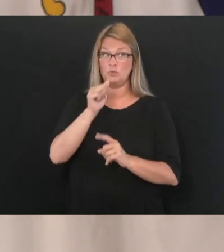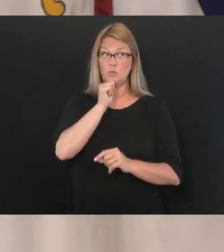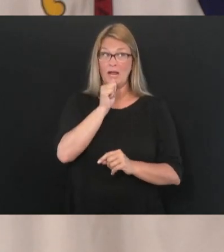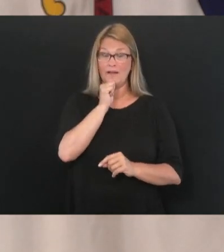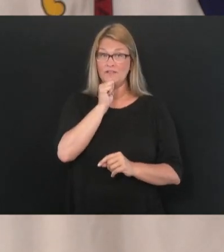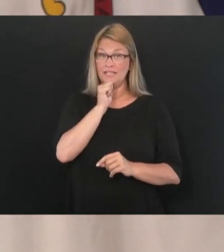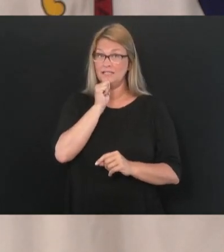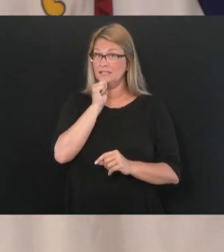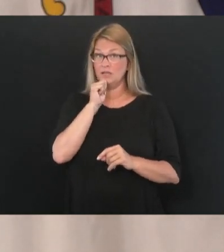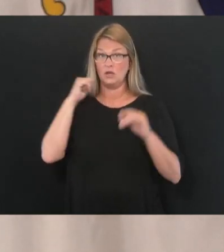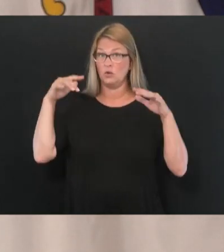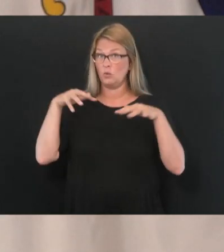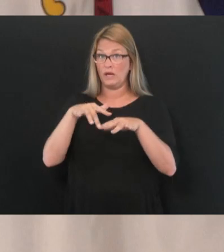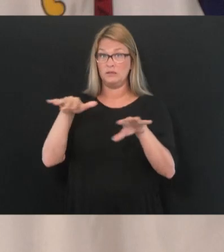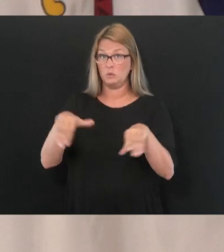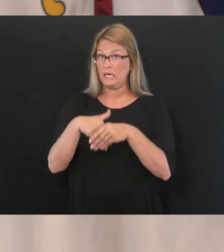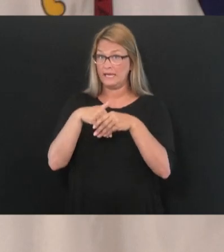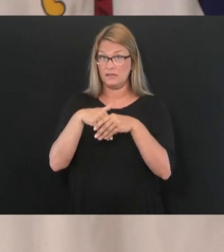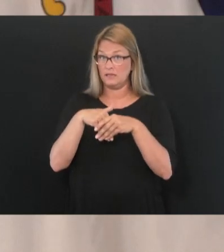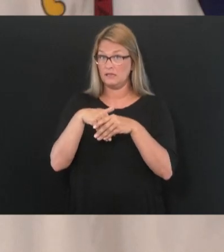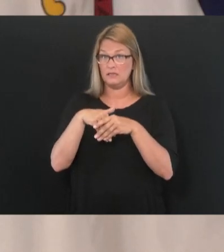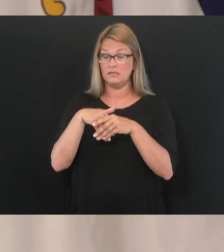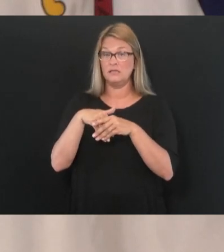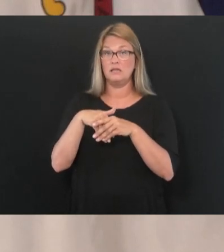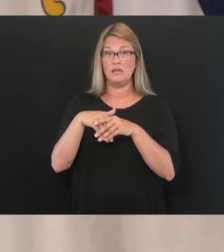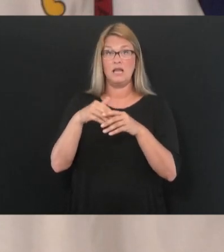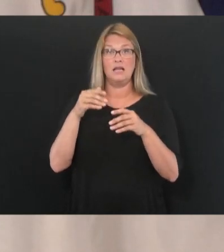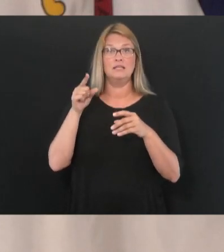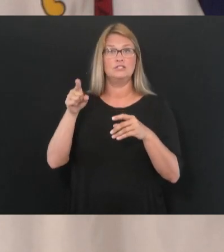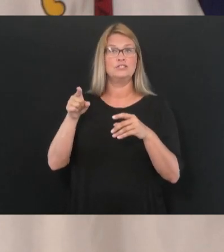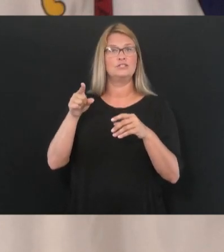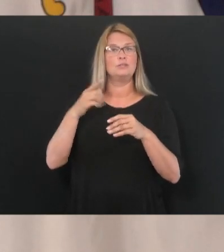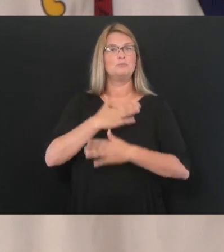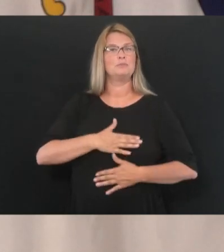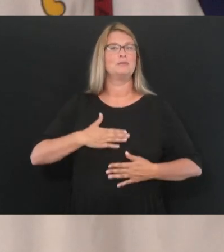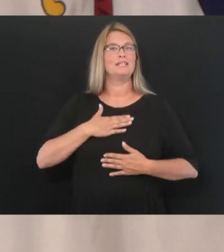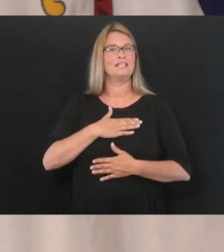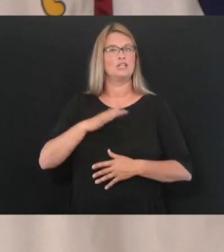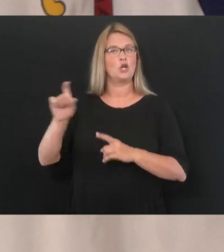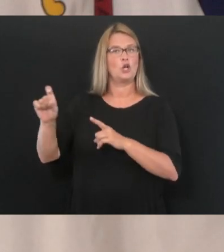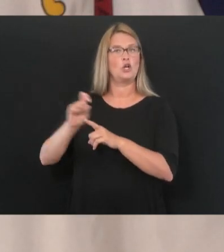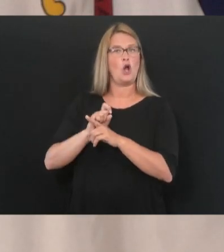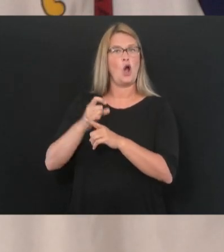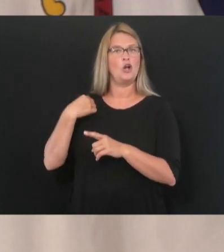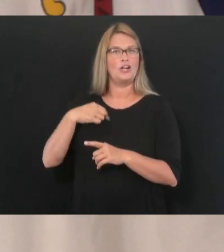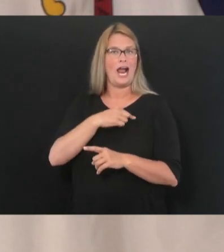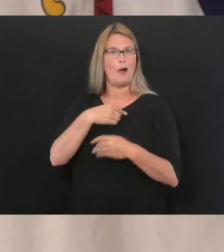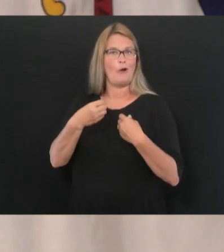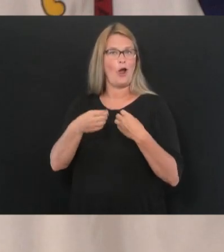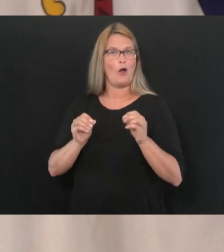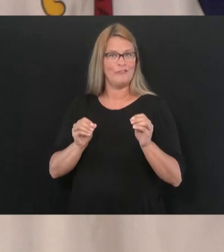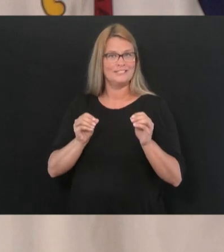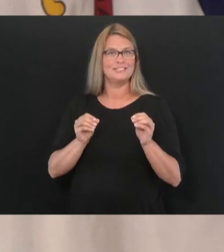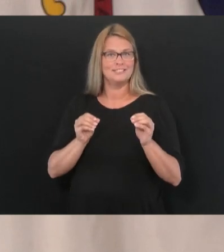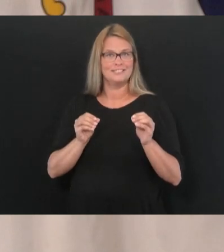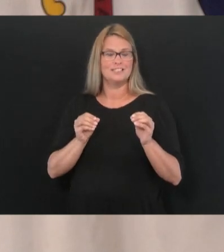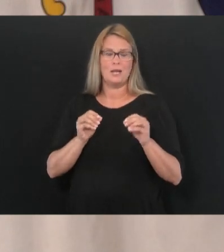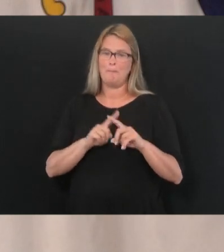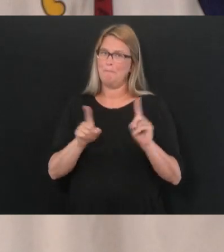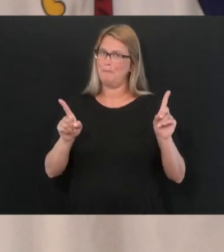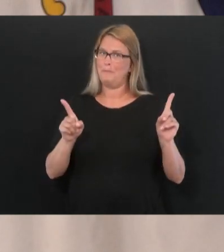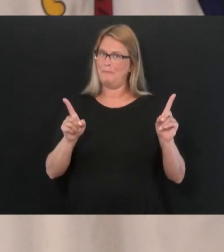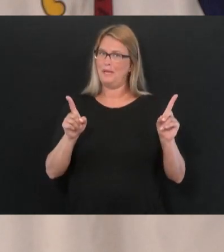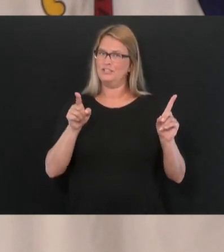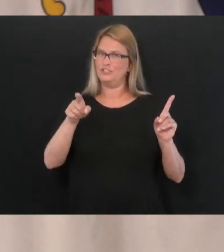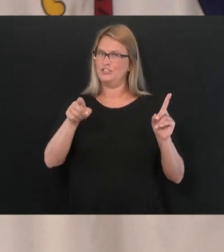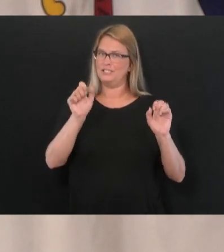correct? And so have her please call in to us, and but I